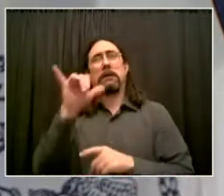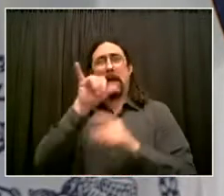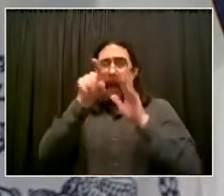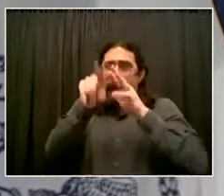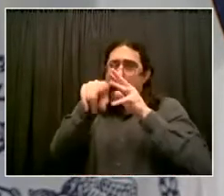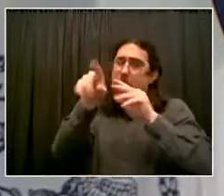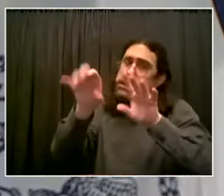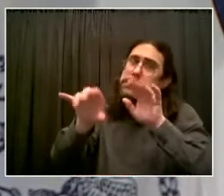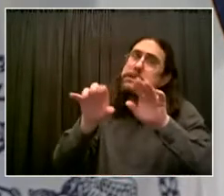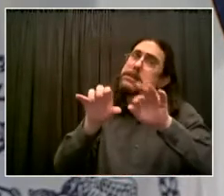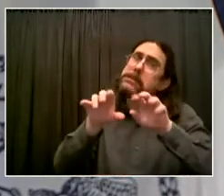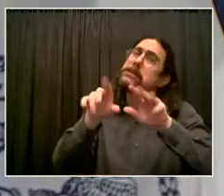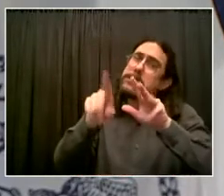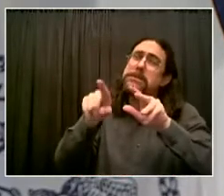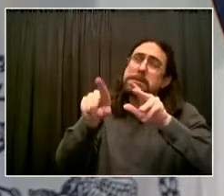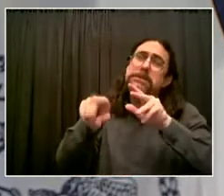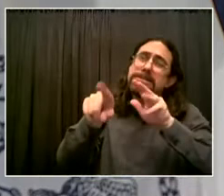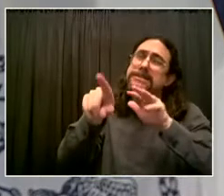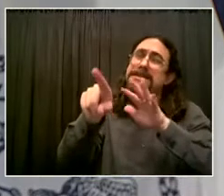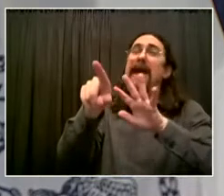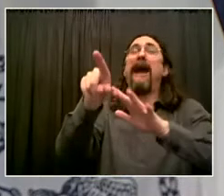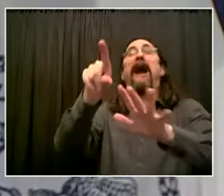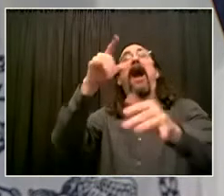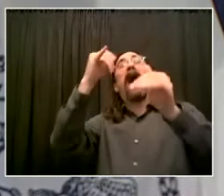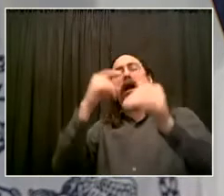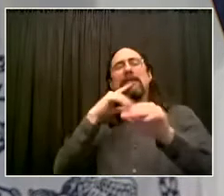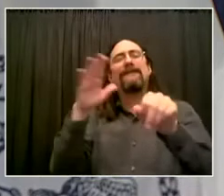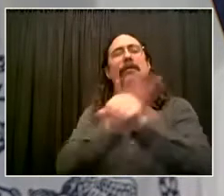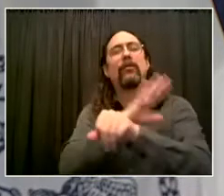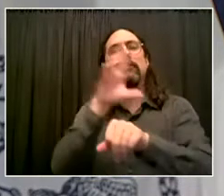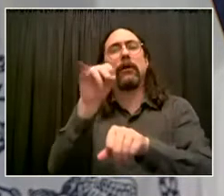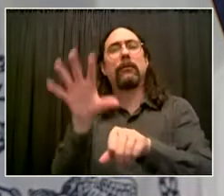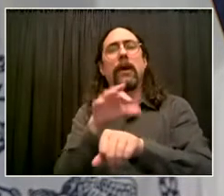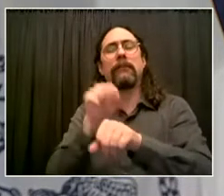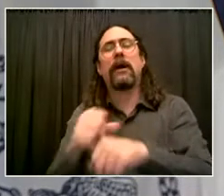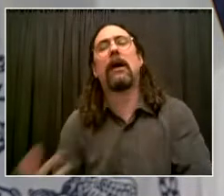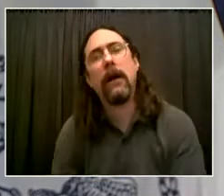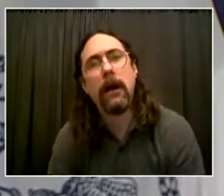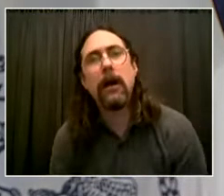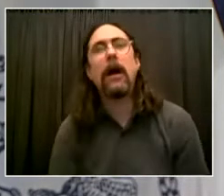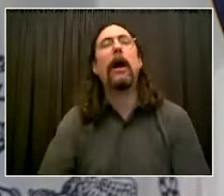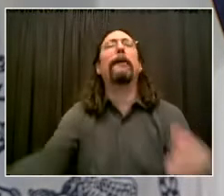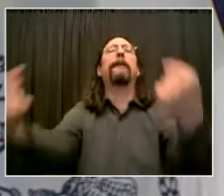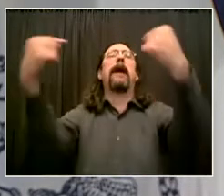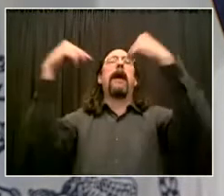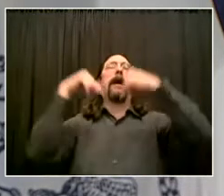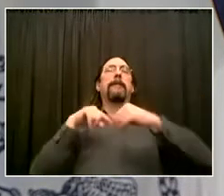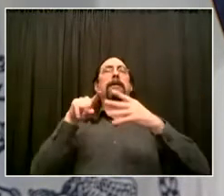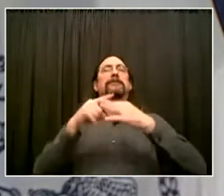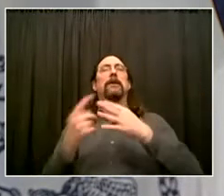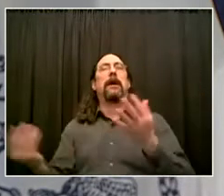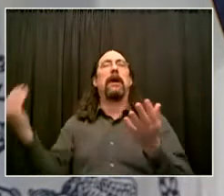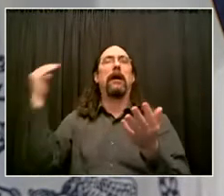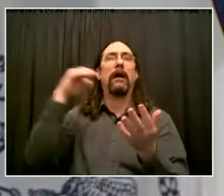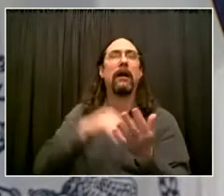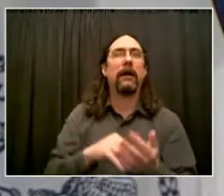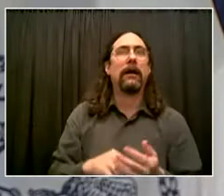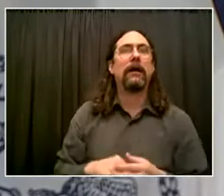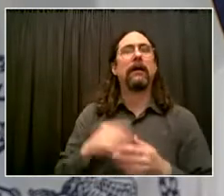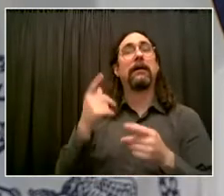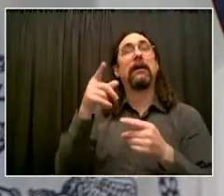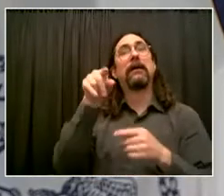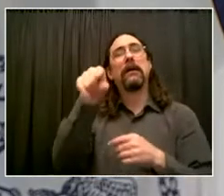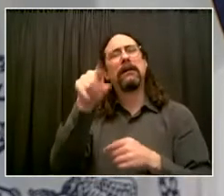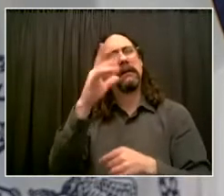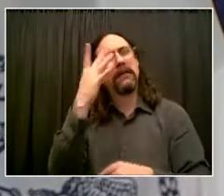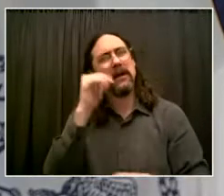the appointment. Is there any way that that can be sort of logged in so that it doesn't have to be repeated again?